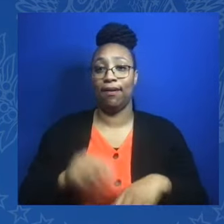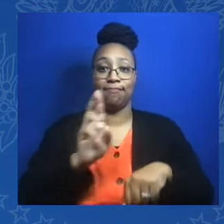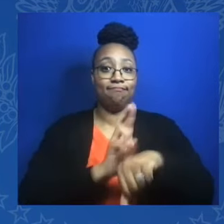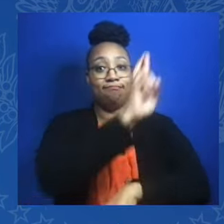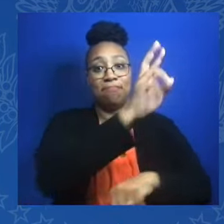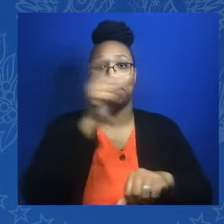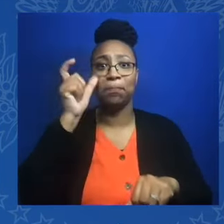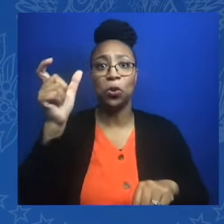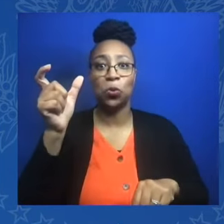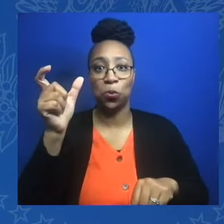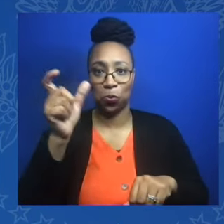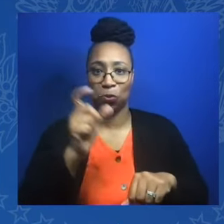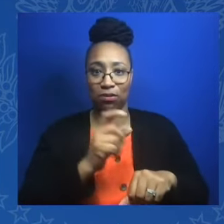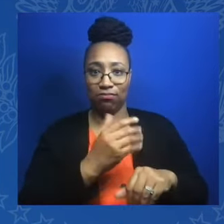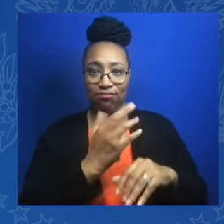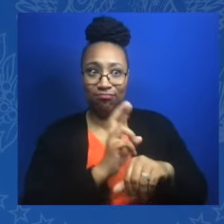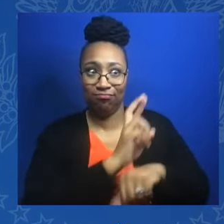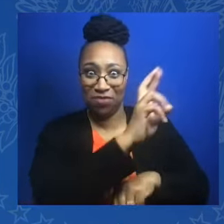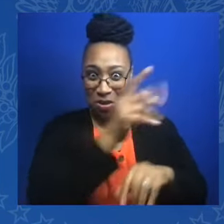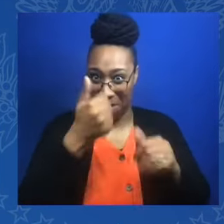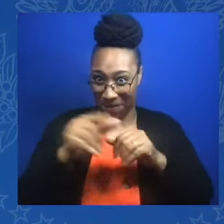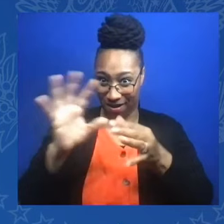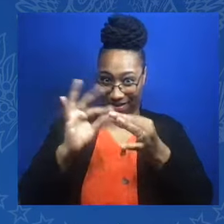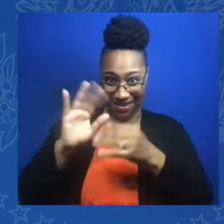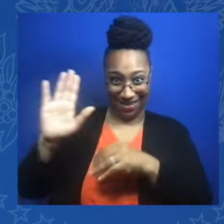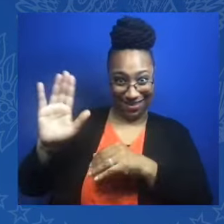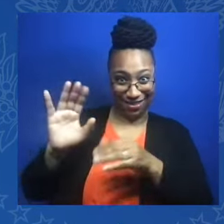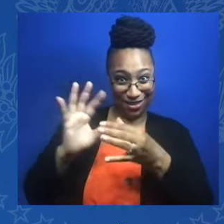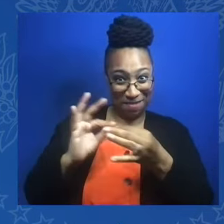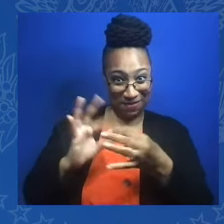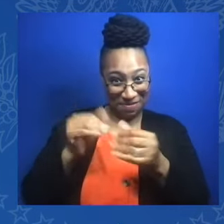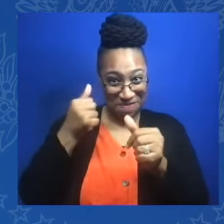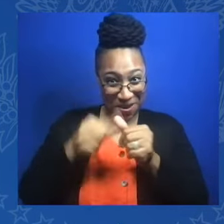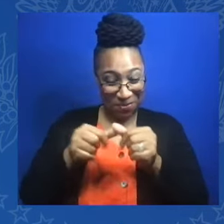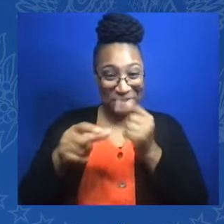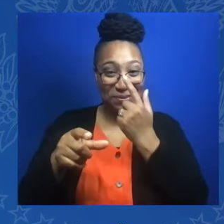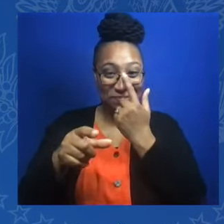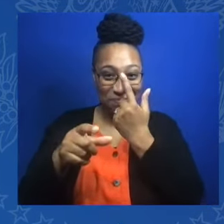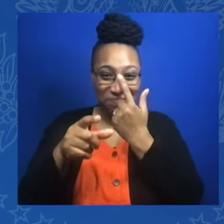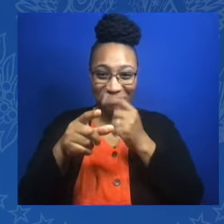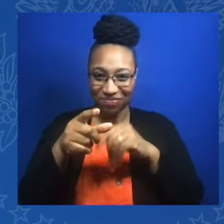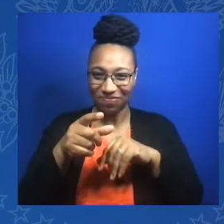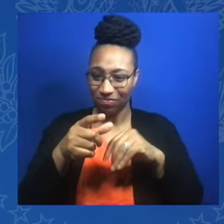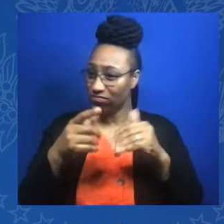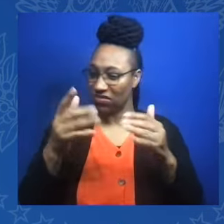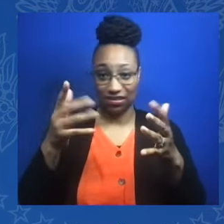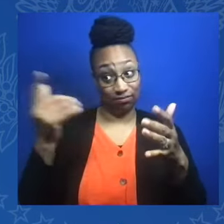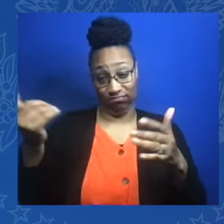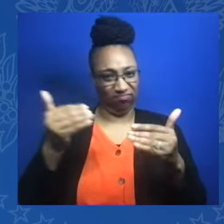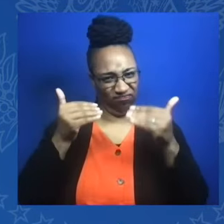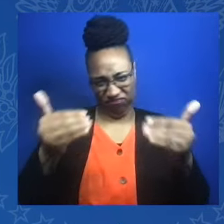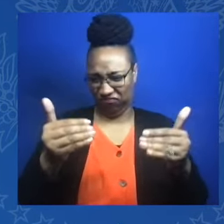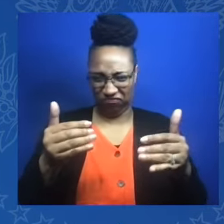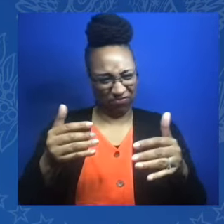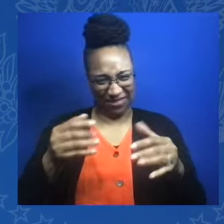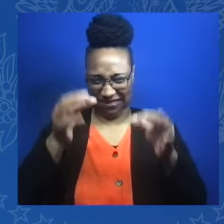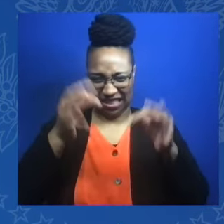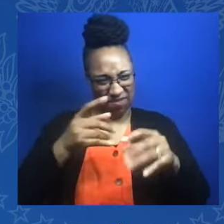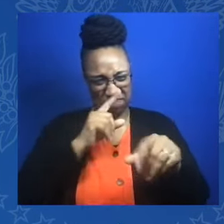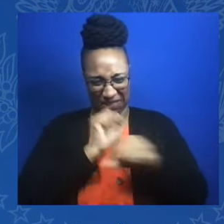school. We choose to go to the moon in this decade and do other things, not because it's